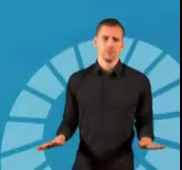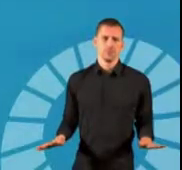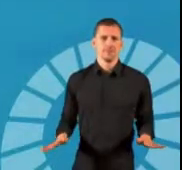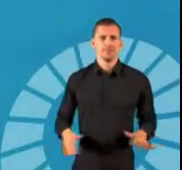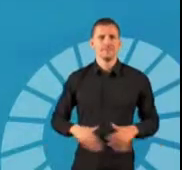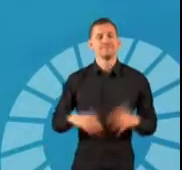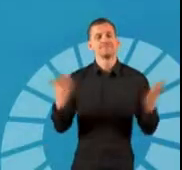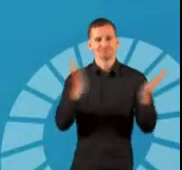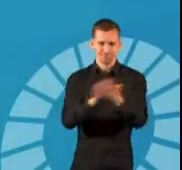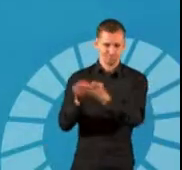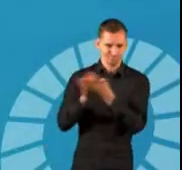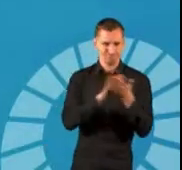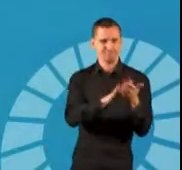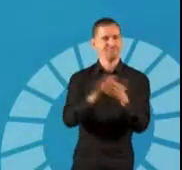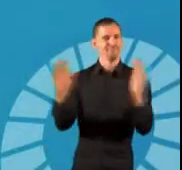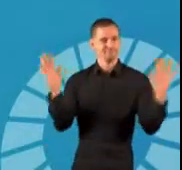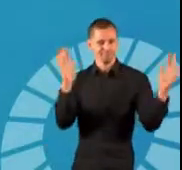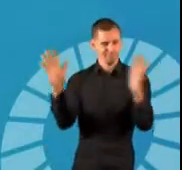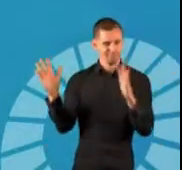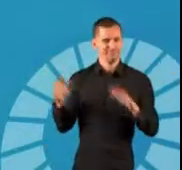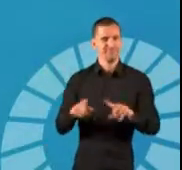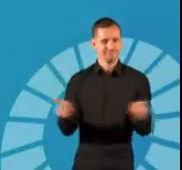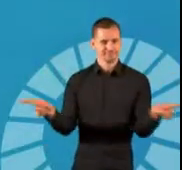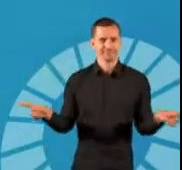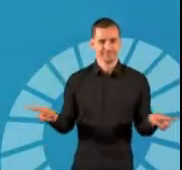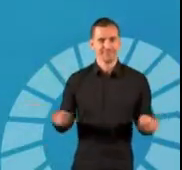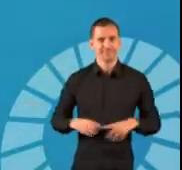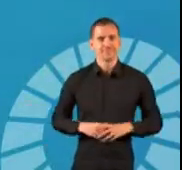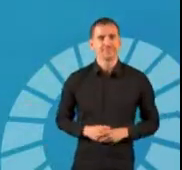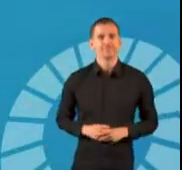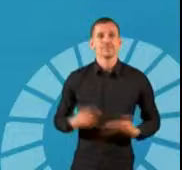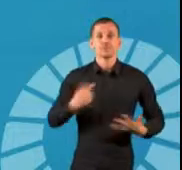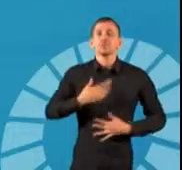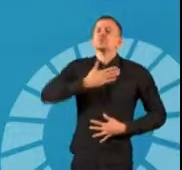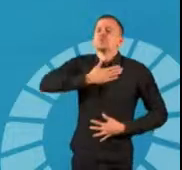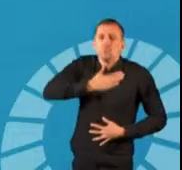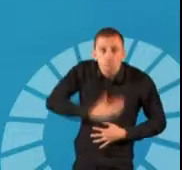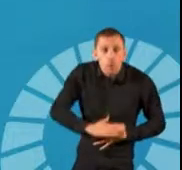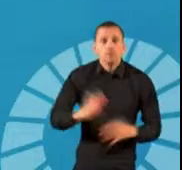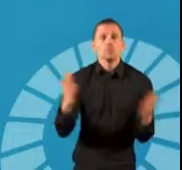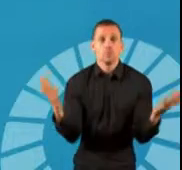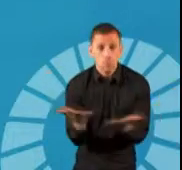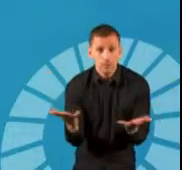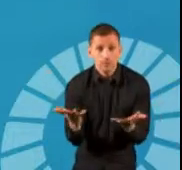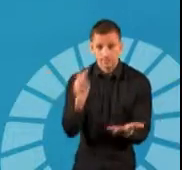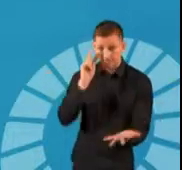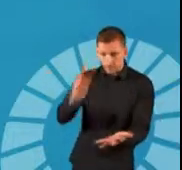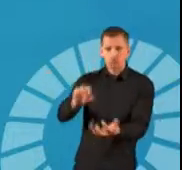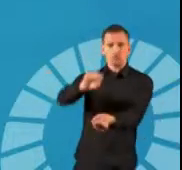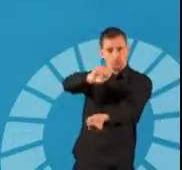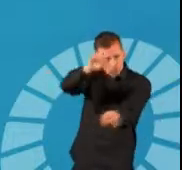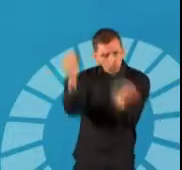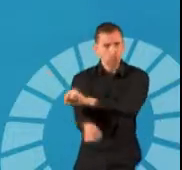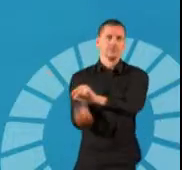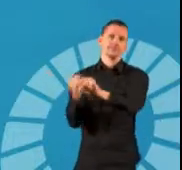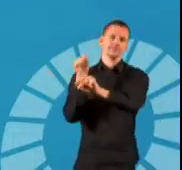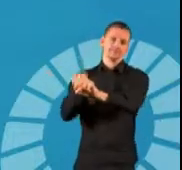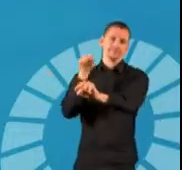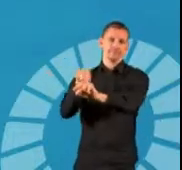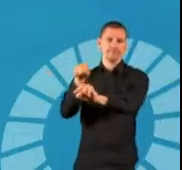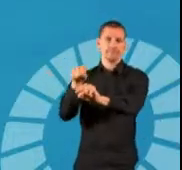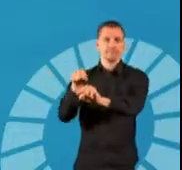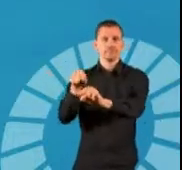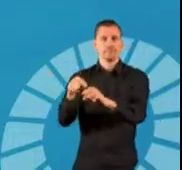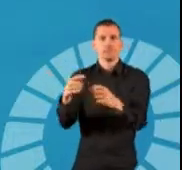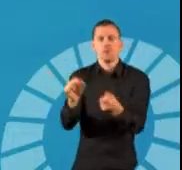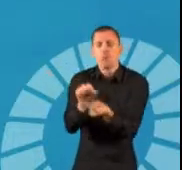Right now, what we need is transformative change. Change that is visible to everyone, not just those in this room or